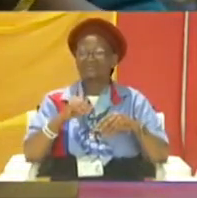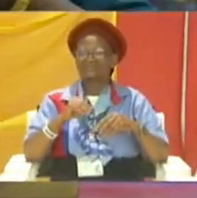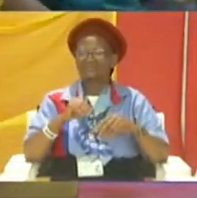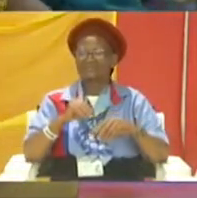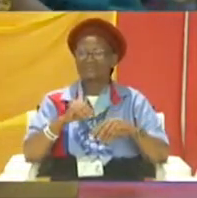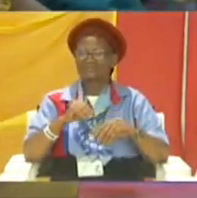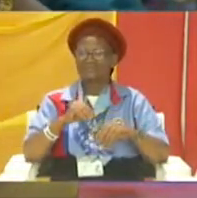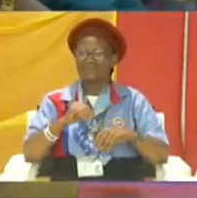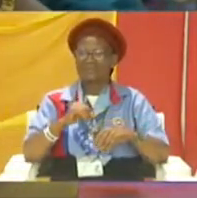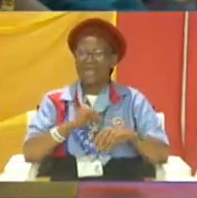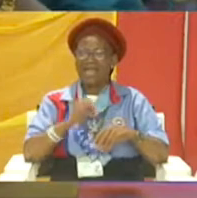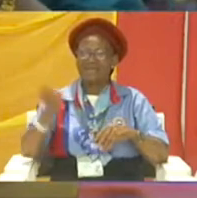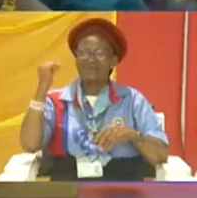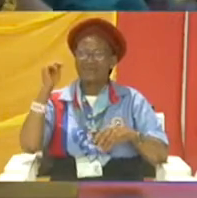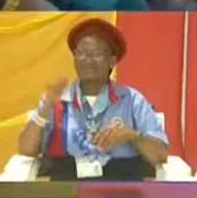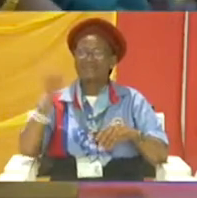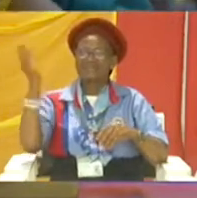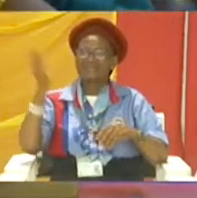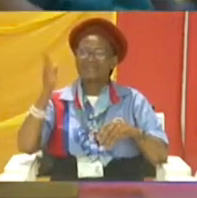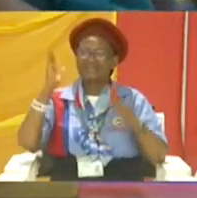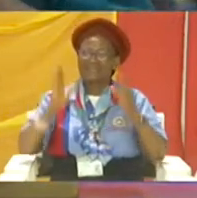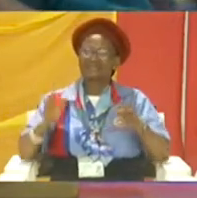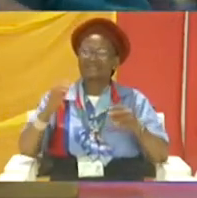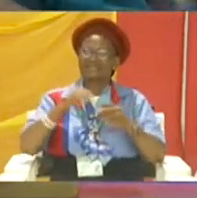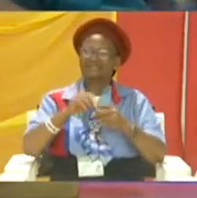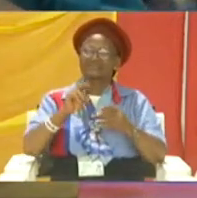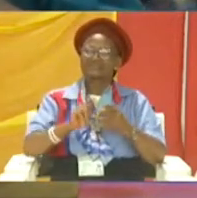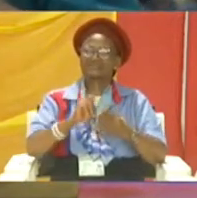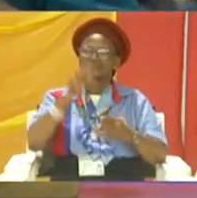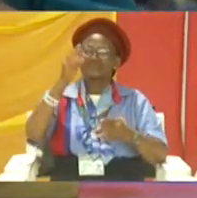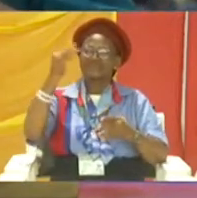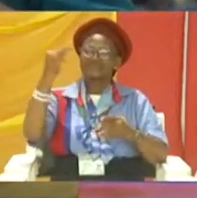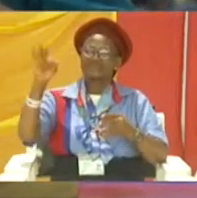I was a lecturer at the University of Lagos.